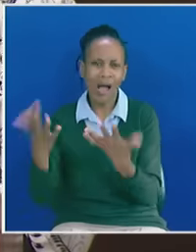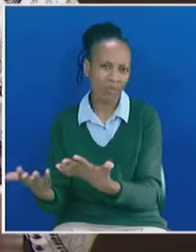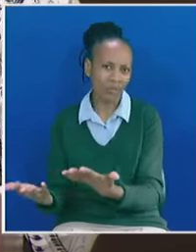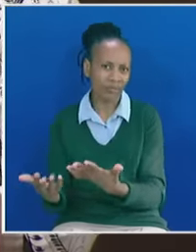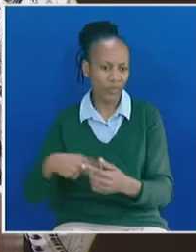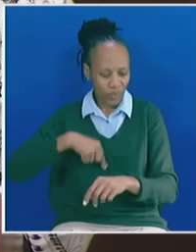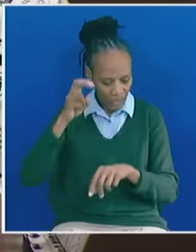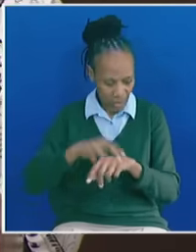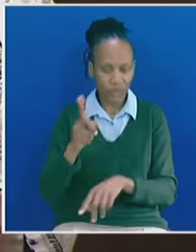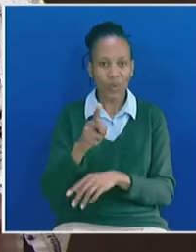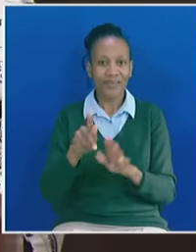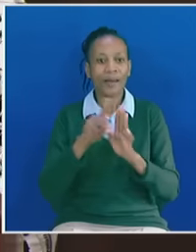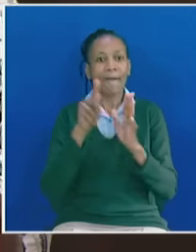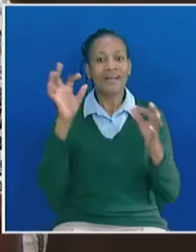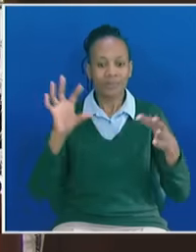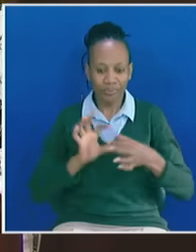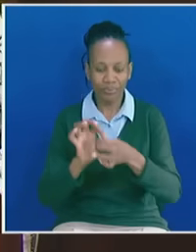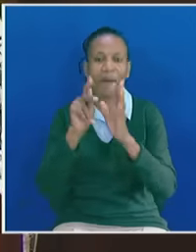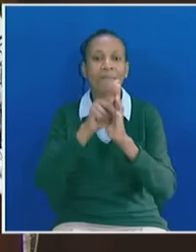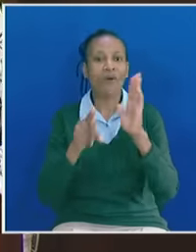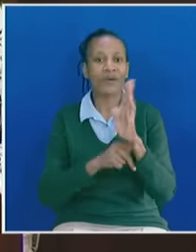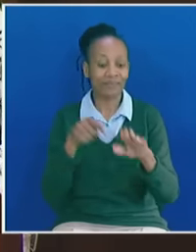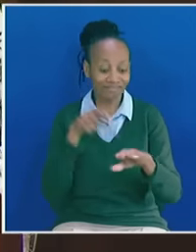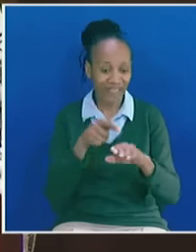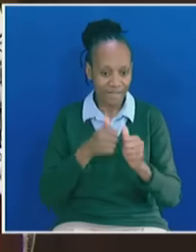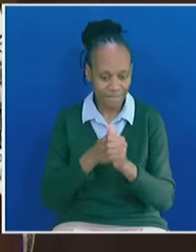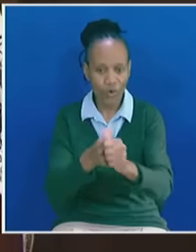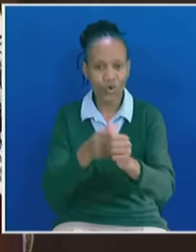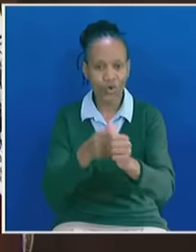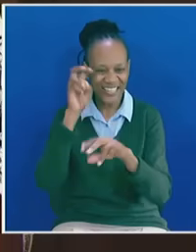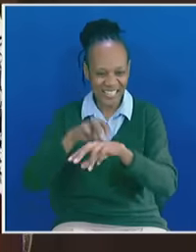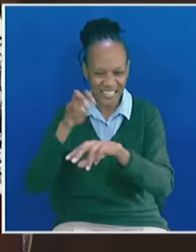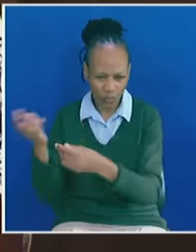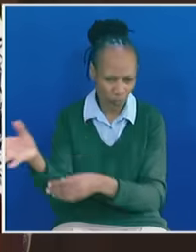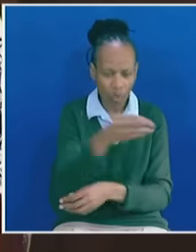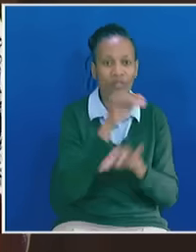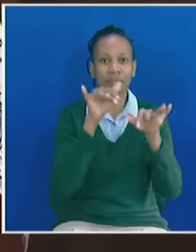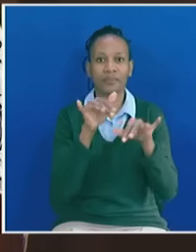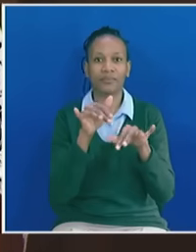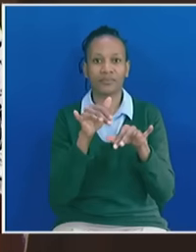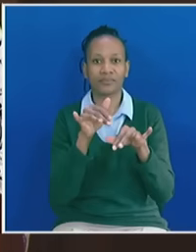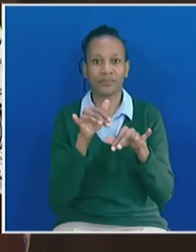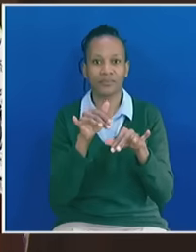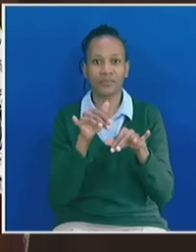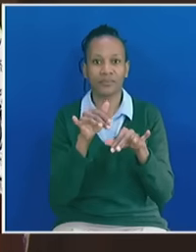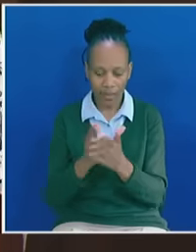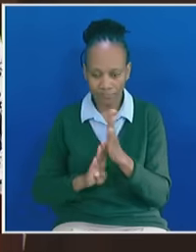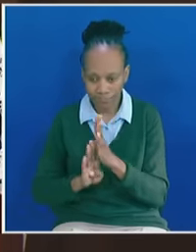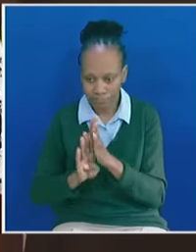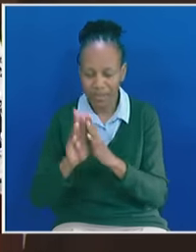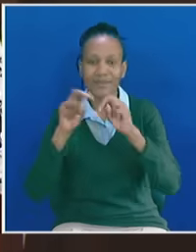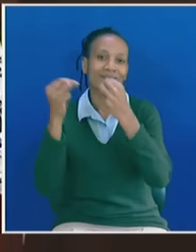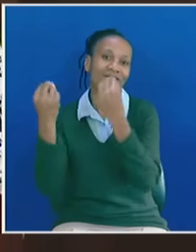an integrated program based on people's needs provides peace and security for all, it builds a nation, and it